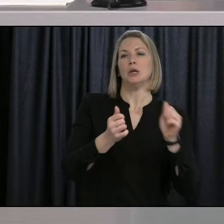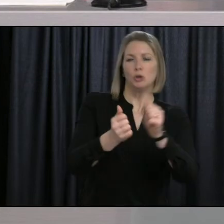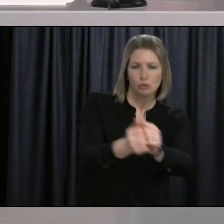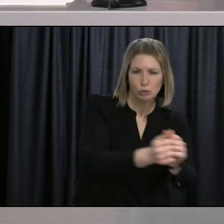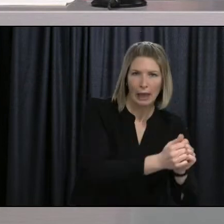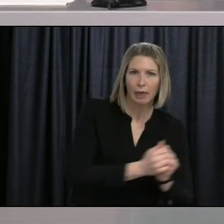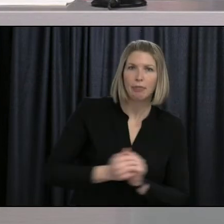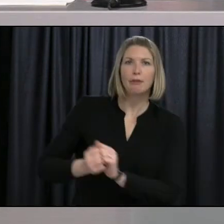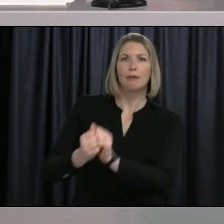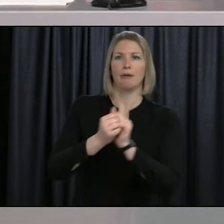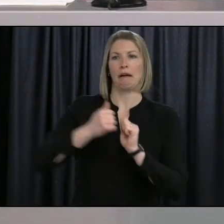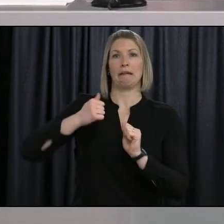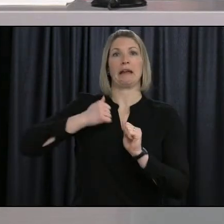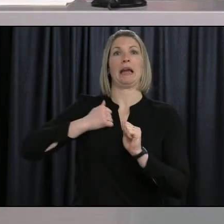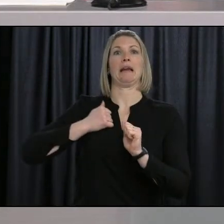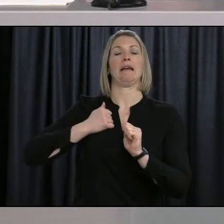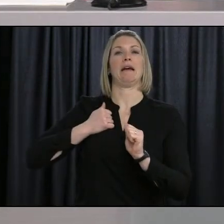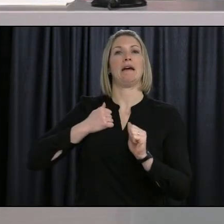in our favor.